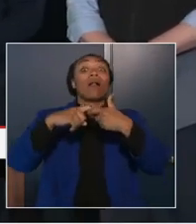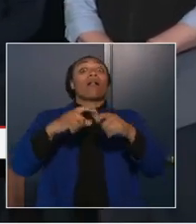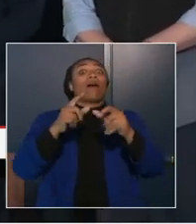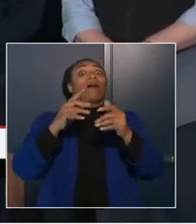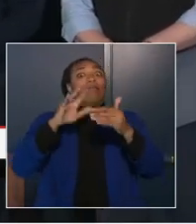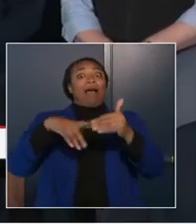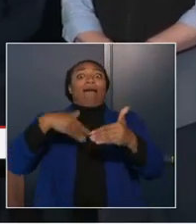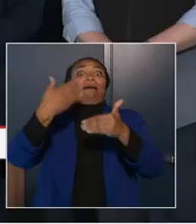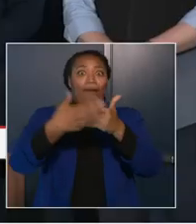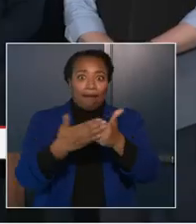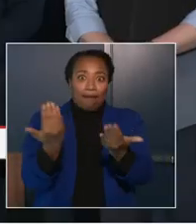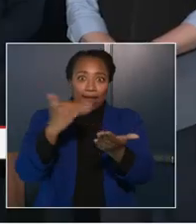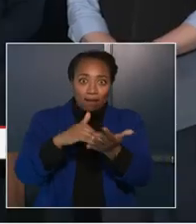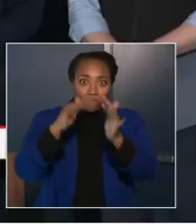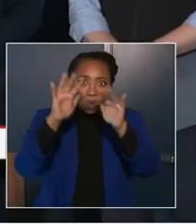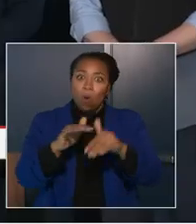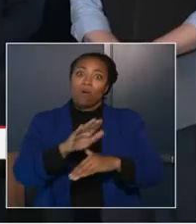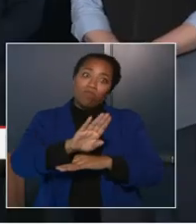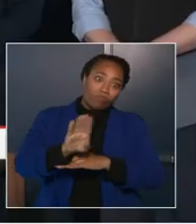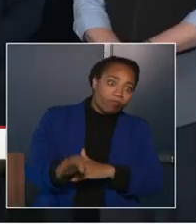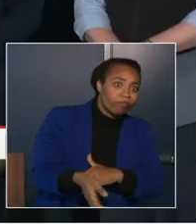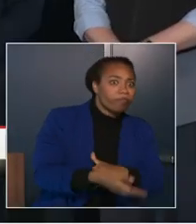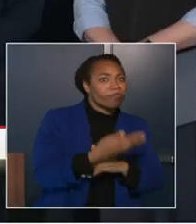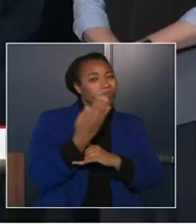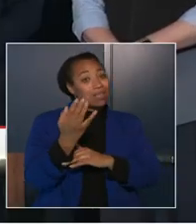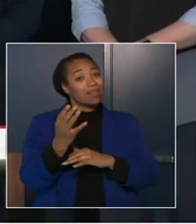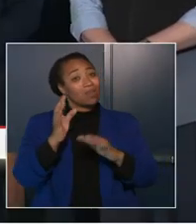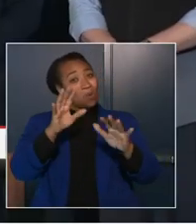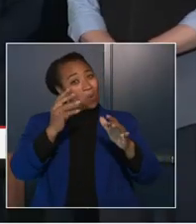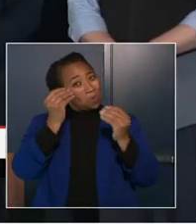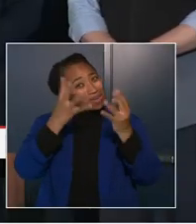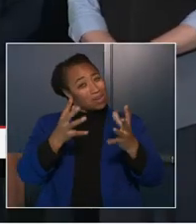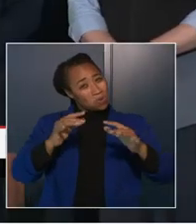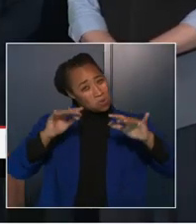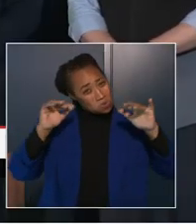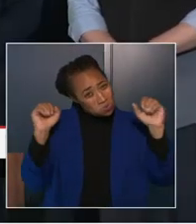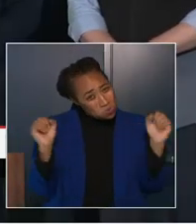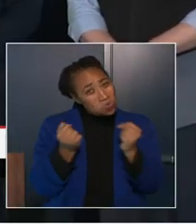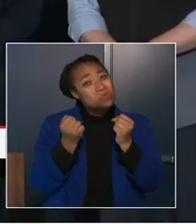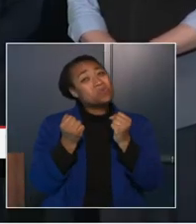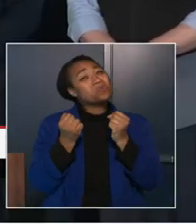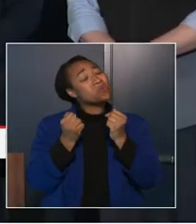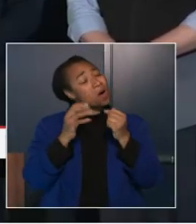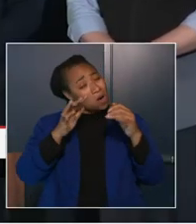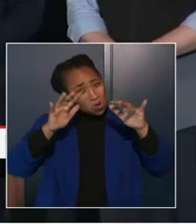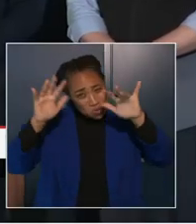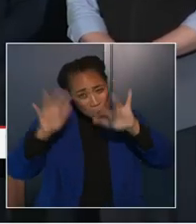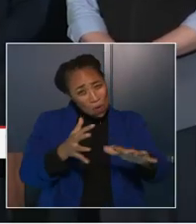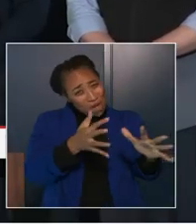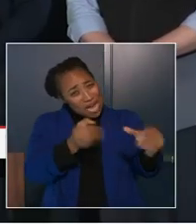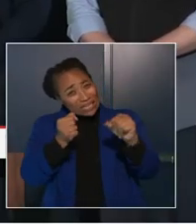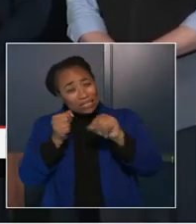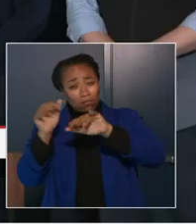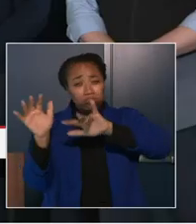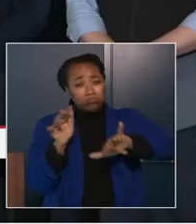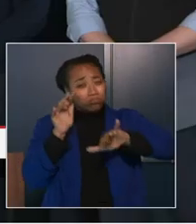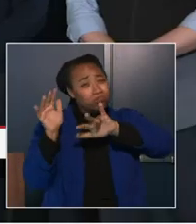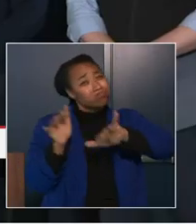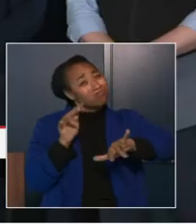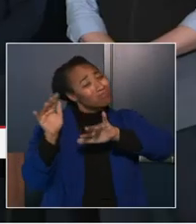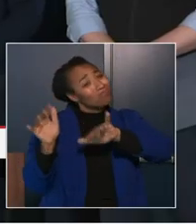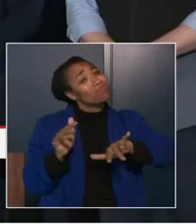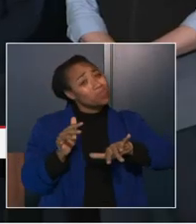Friday. Okay, so the snow is going to be a lot of snow that comes, perhaps. And so our